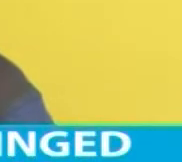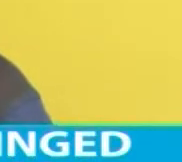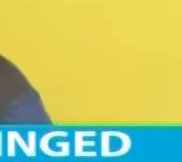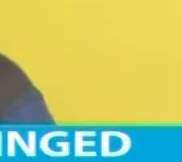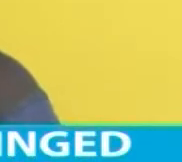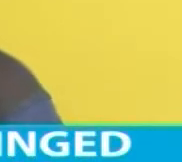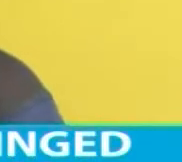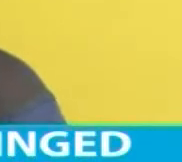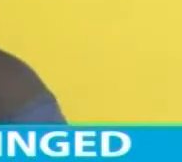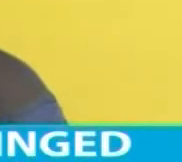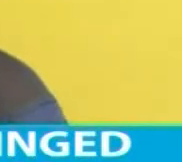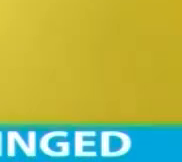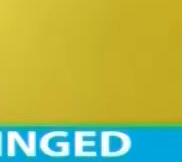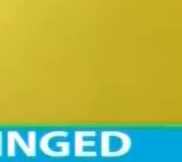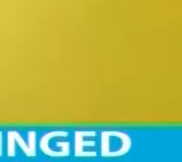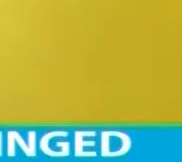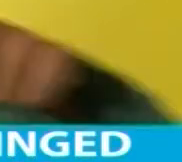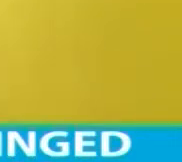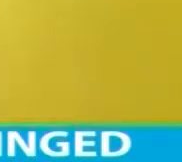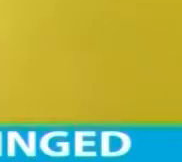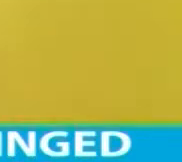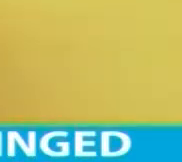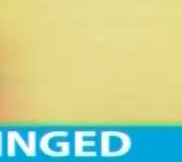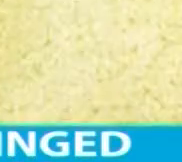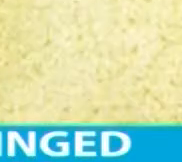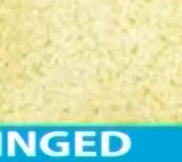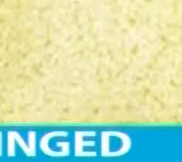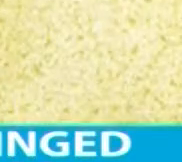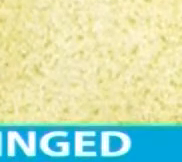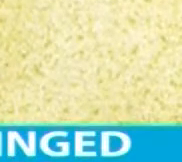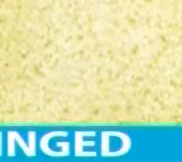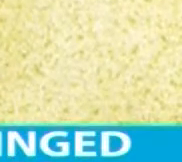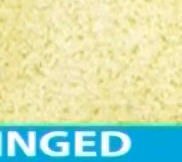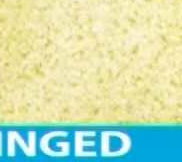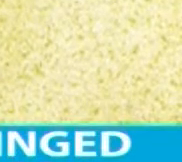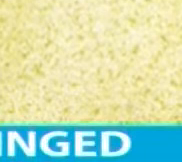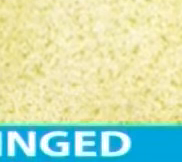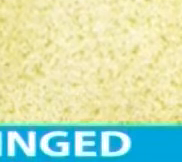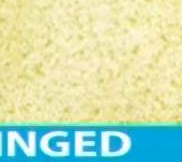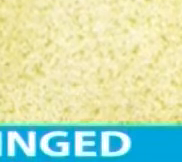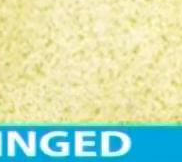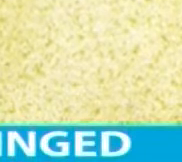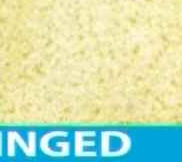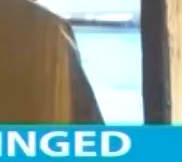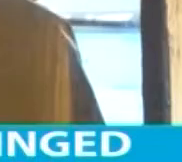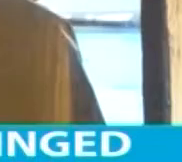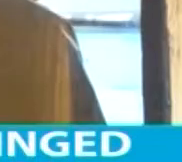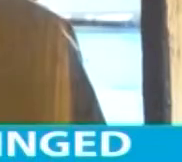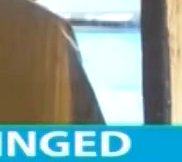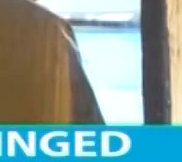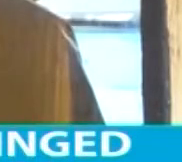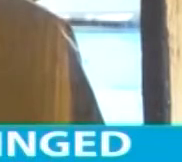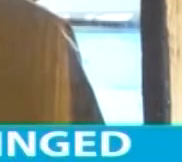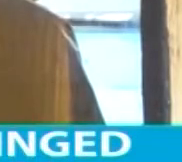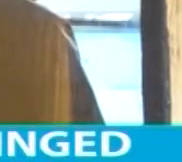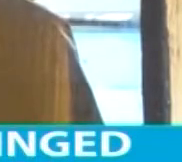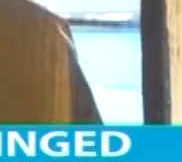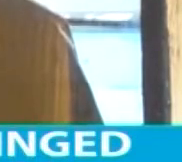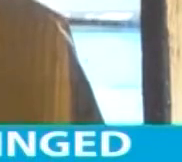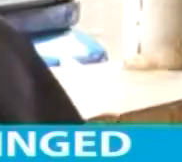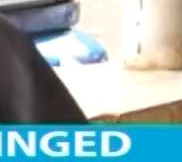Nanan, see the people. Bona, attack on the Jew command to Cassie. Someone you can leave. I'm sure why you will feel you in.